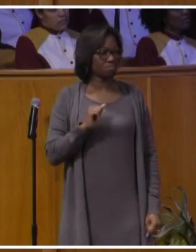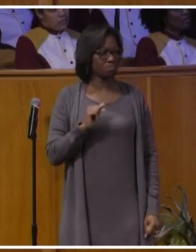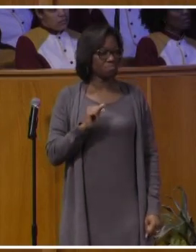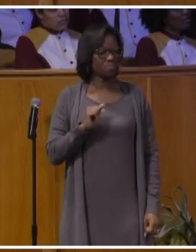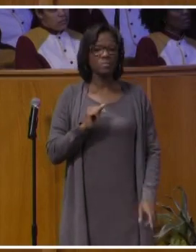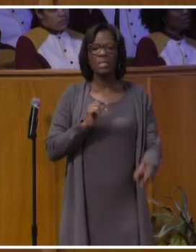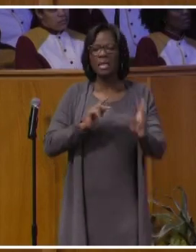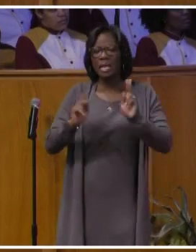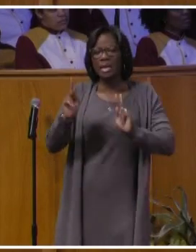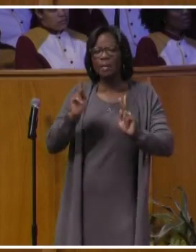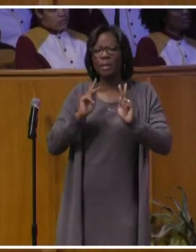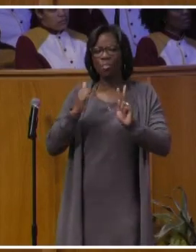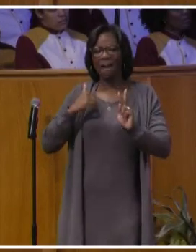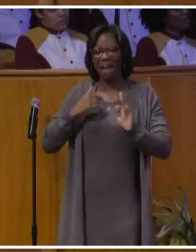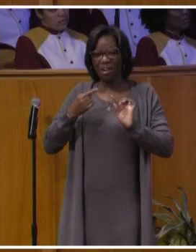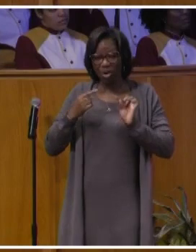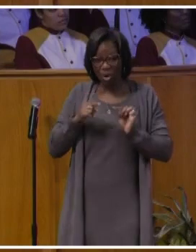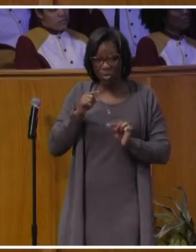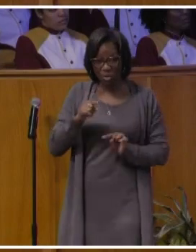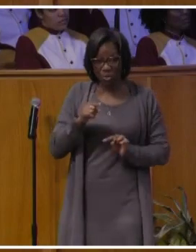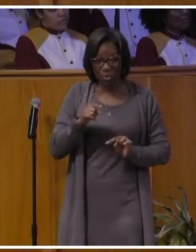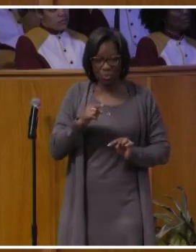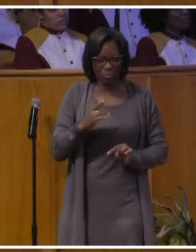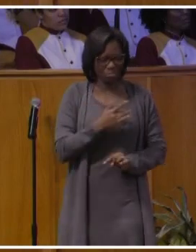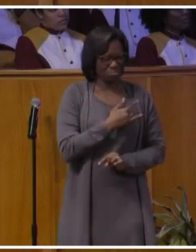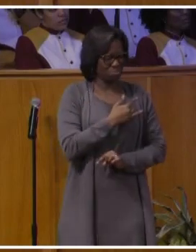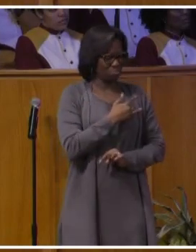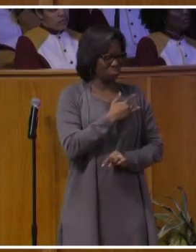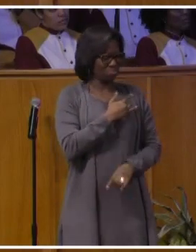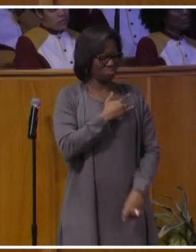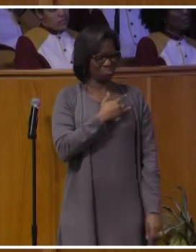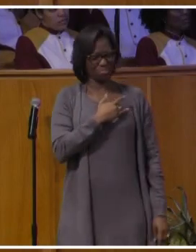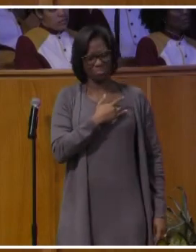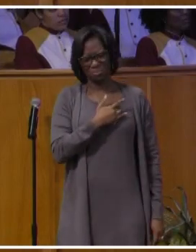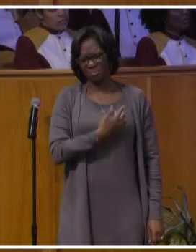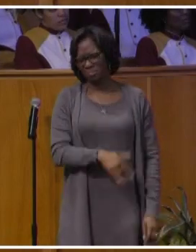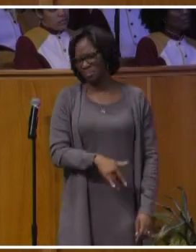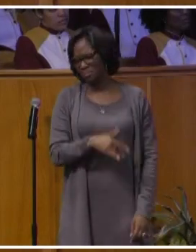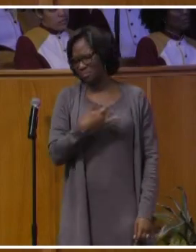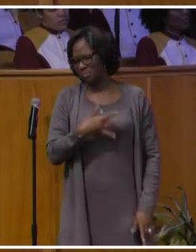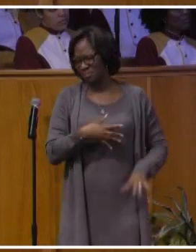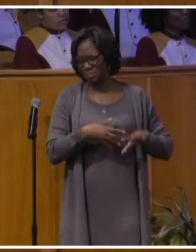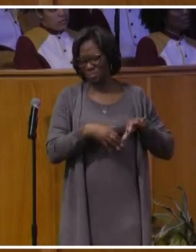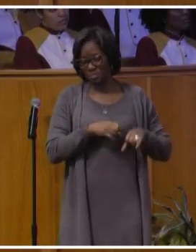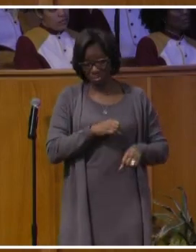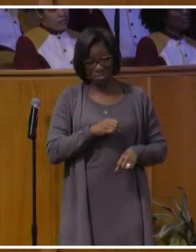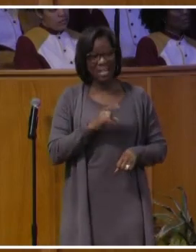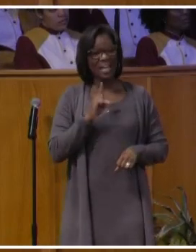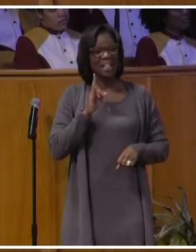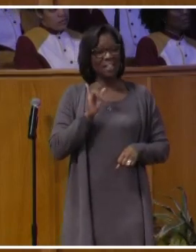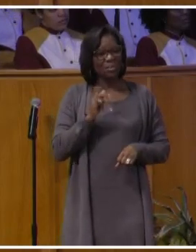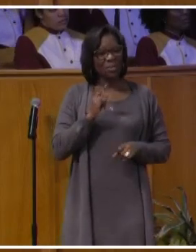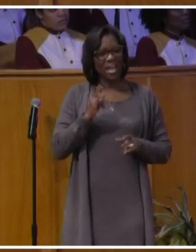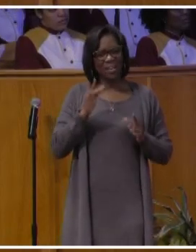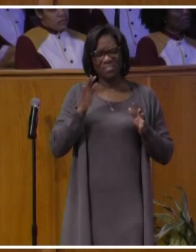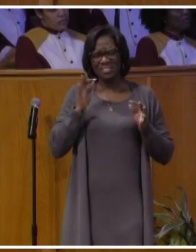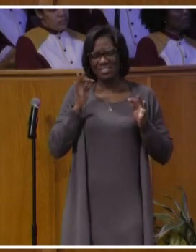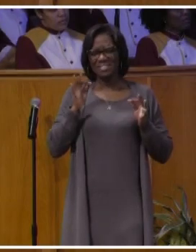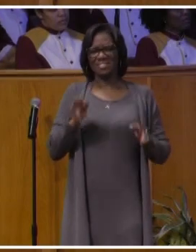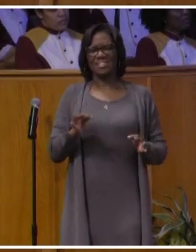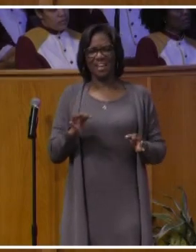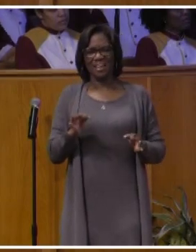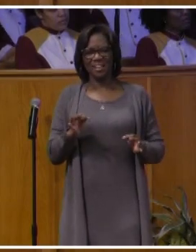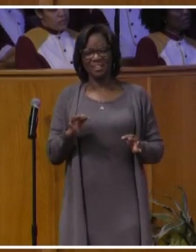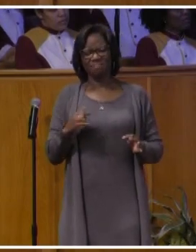When people have hurt you to the core of your heart, that's when you've got to make a deliberate